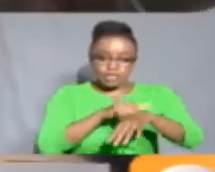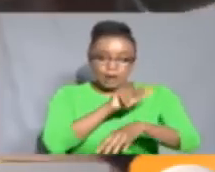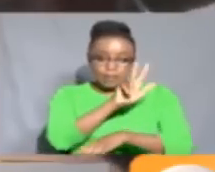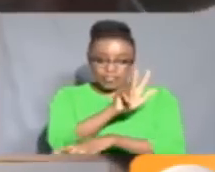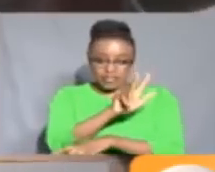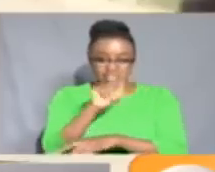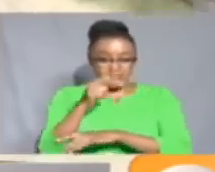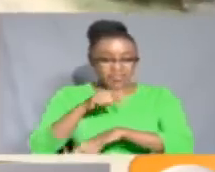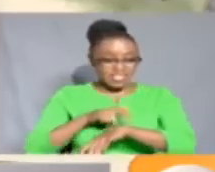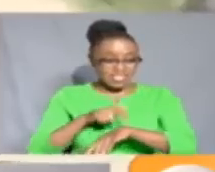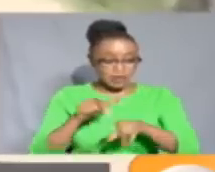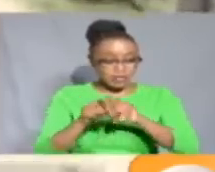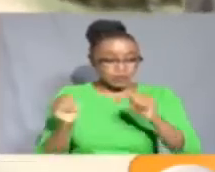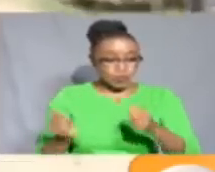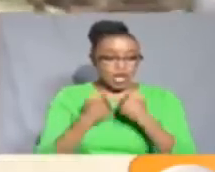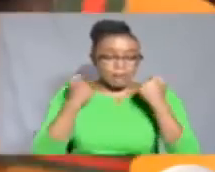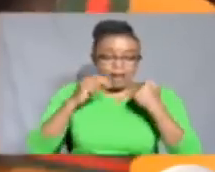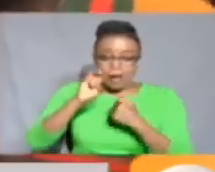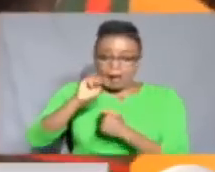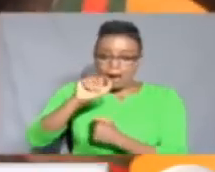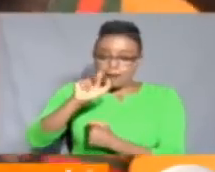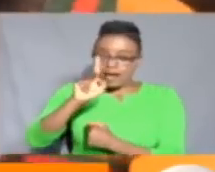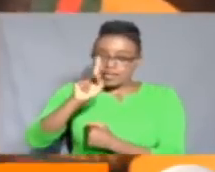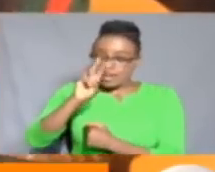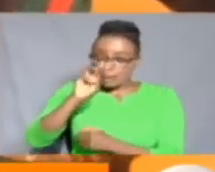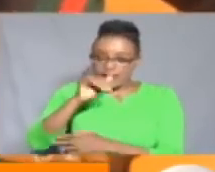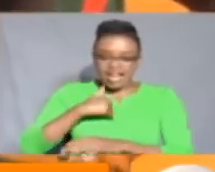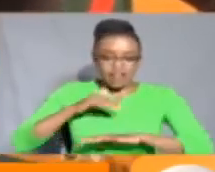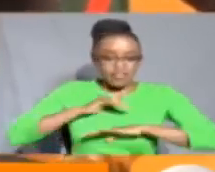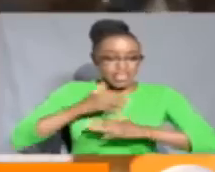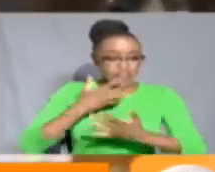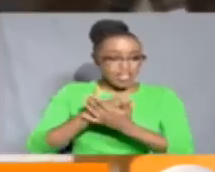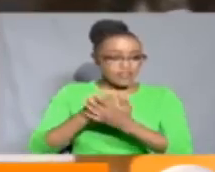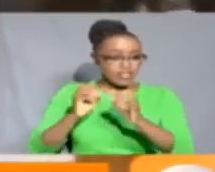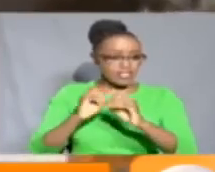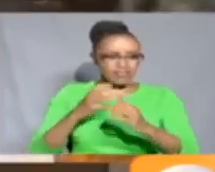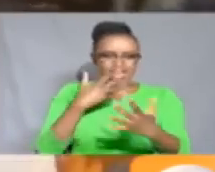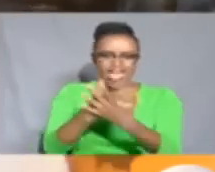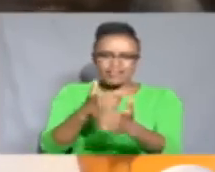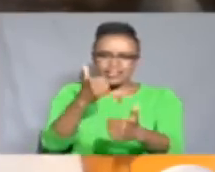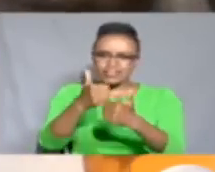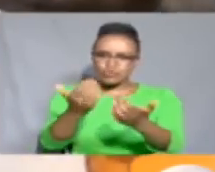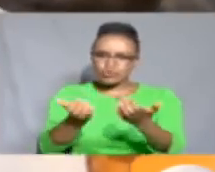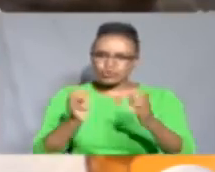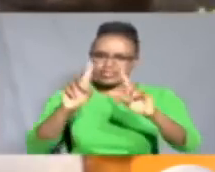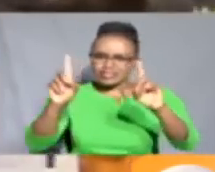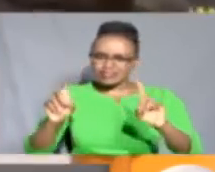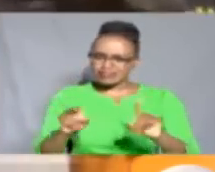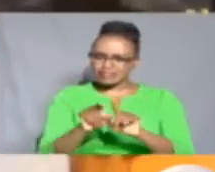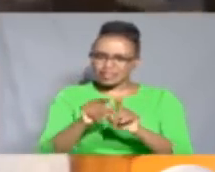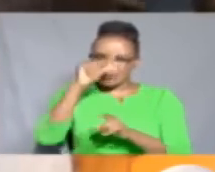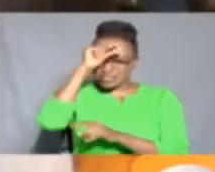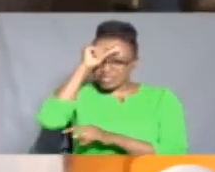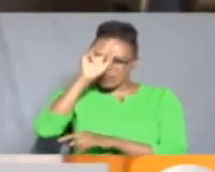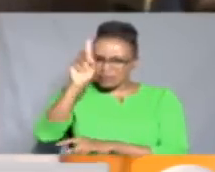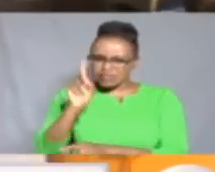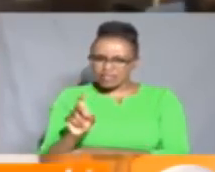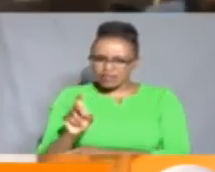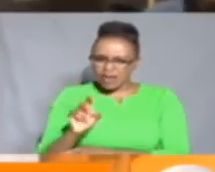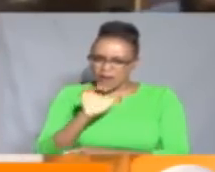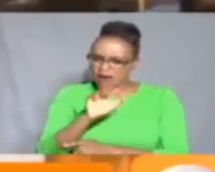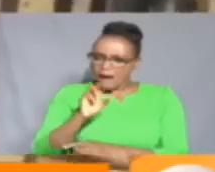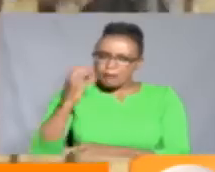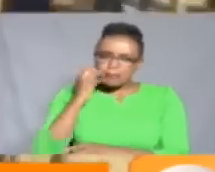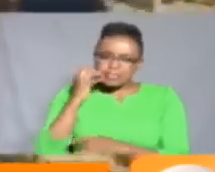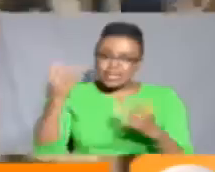the first incident to happen here at Makimeny. At it, there is no evidence. There is one evidence kani munahitaji sasa kama serikali miatiange